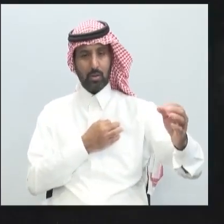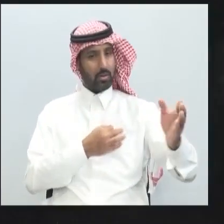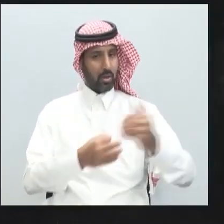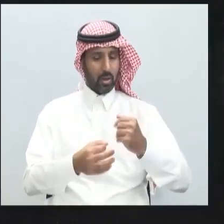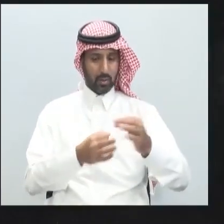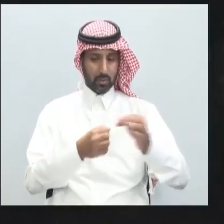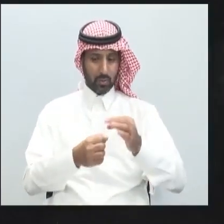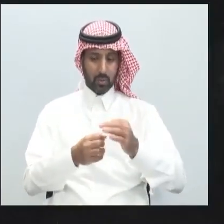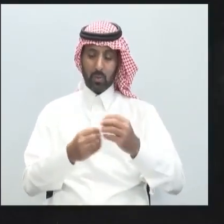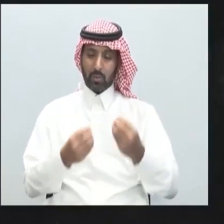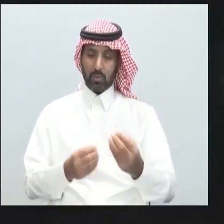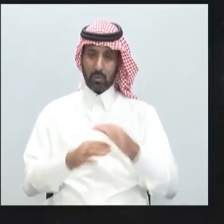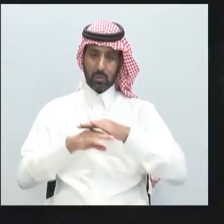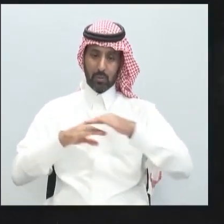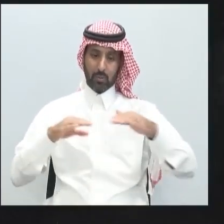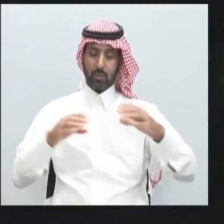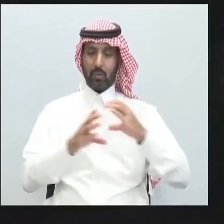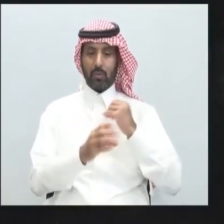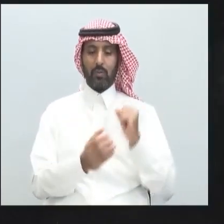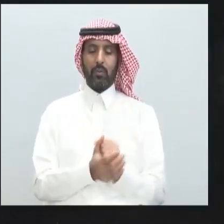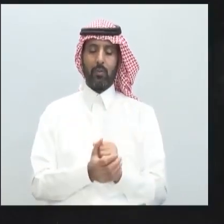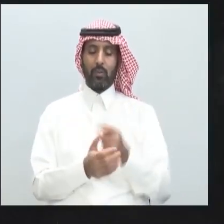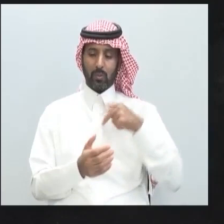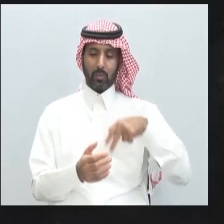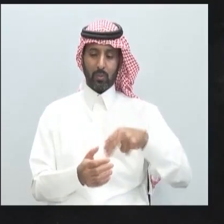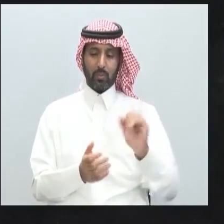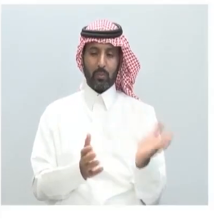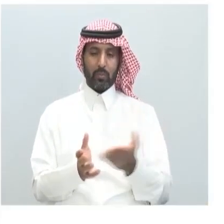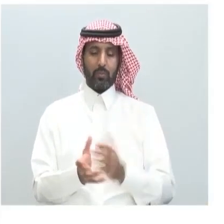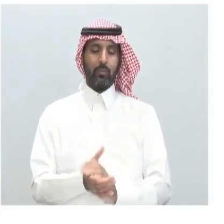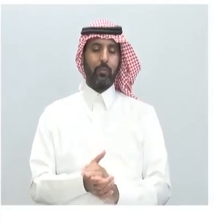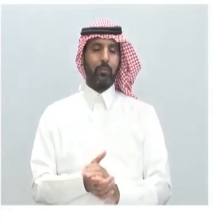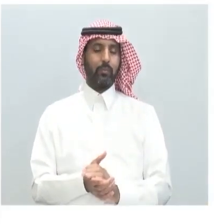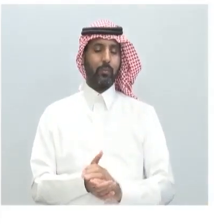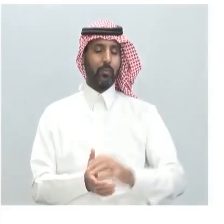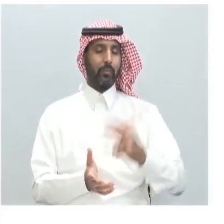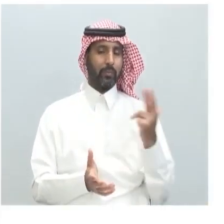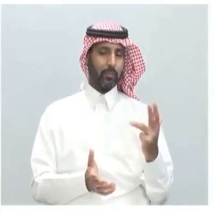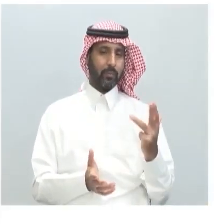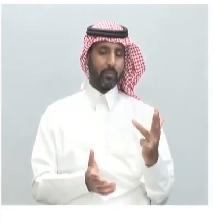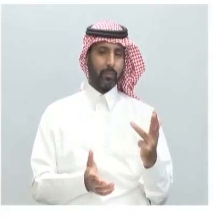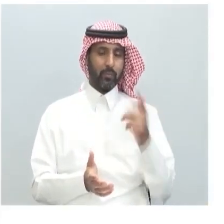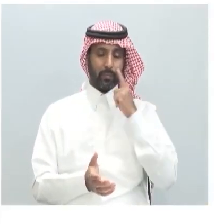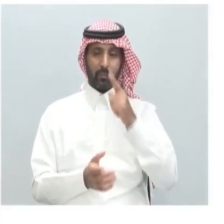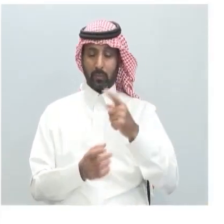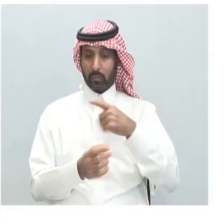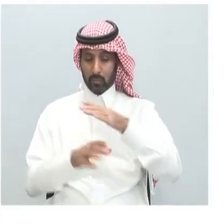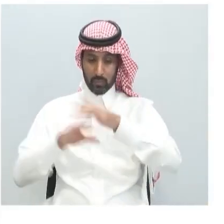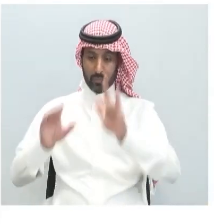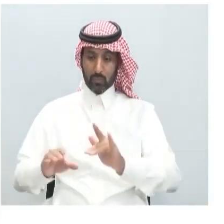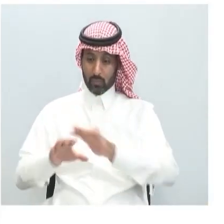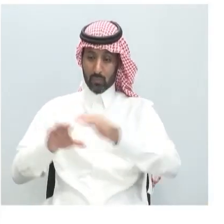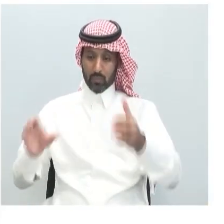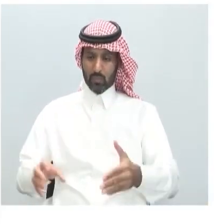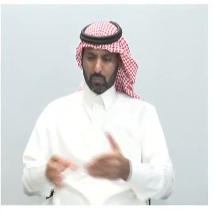far. It's not close enough to walk to. Number 9, the furniture